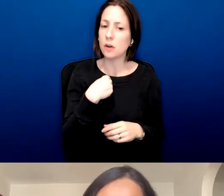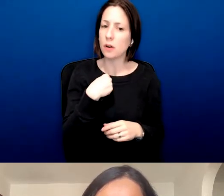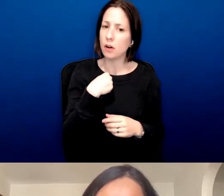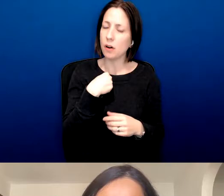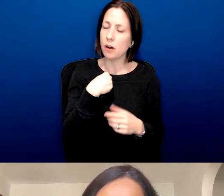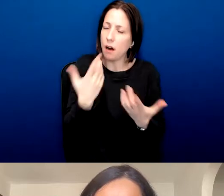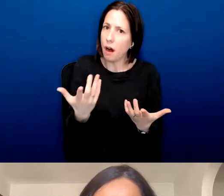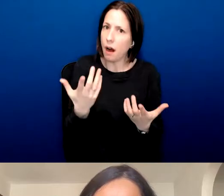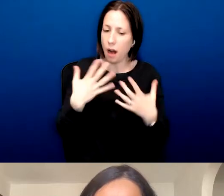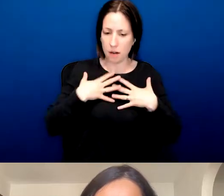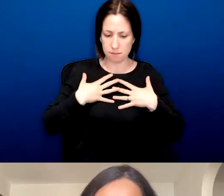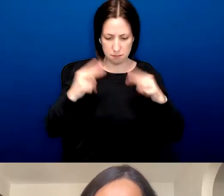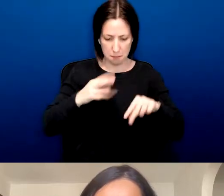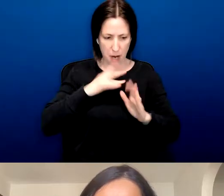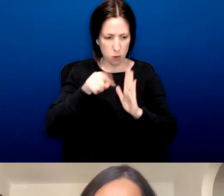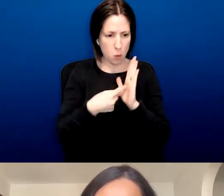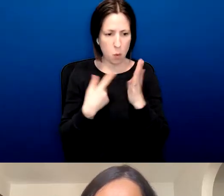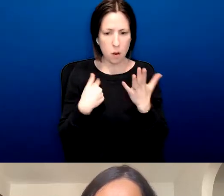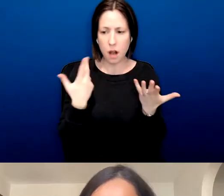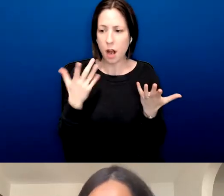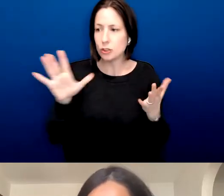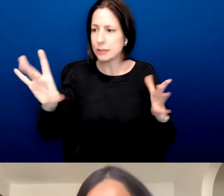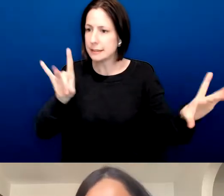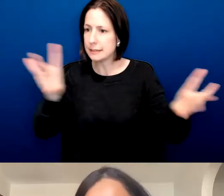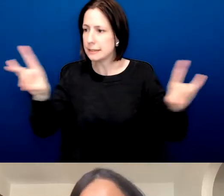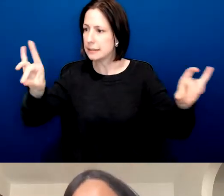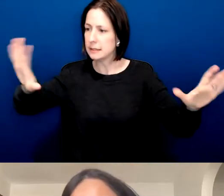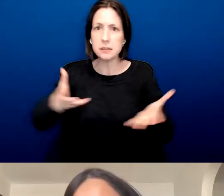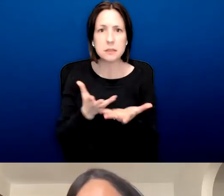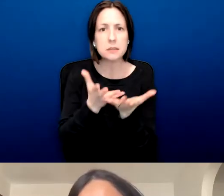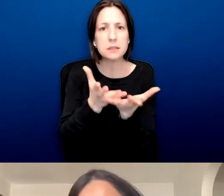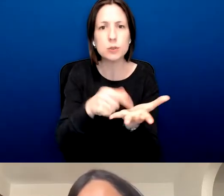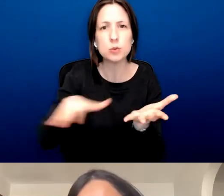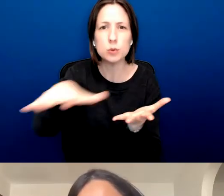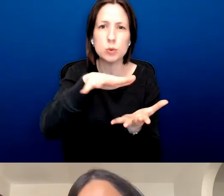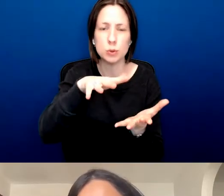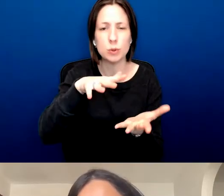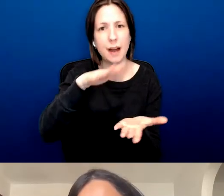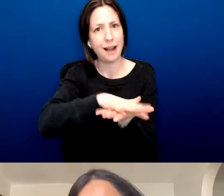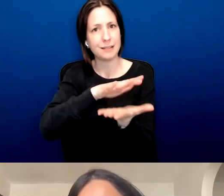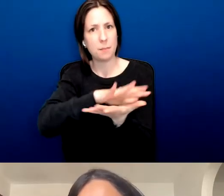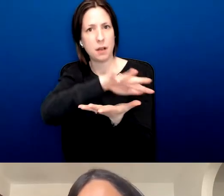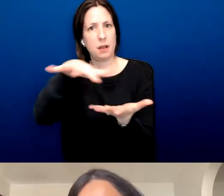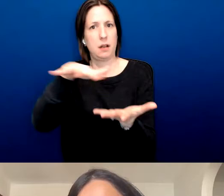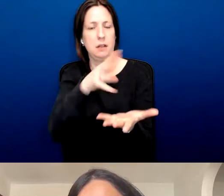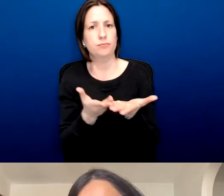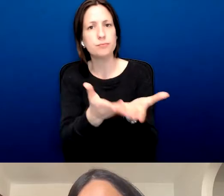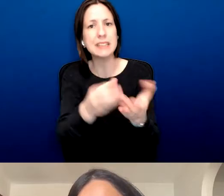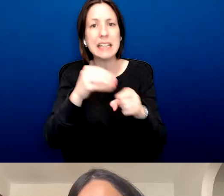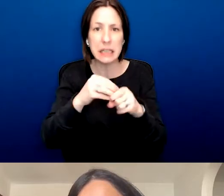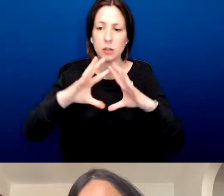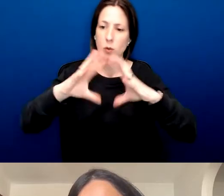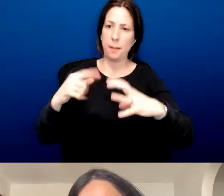concerns to the mainstream academic audience in a global North context. So I want to do that and